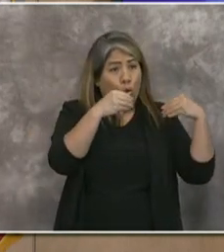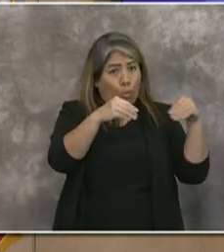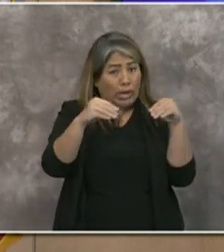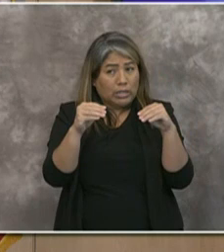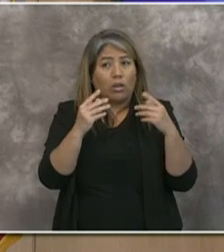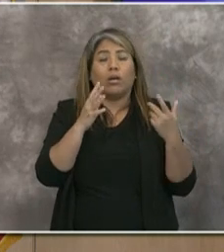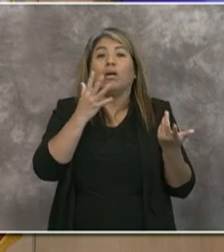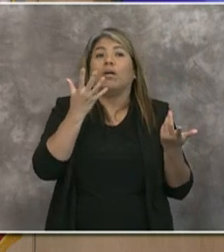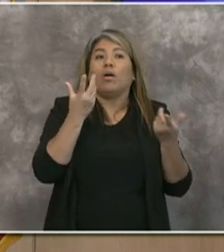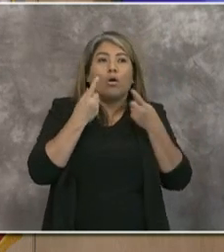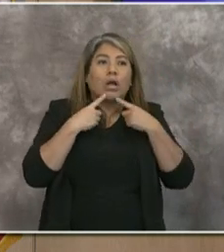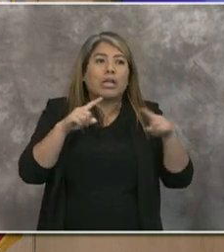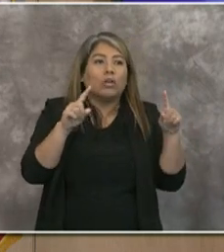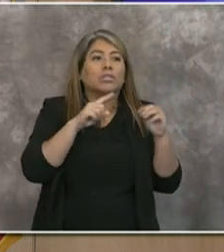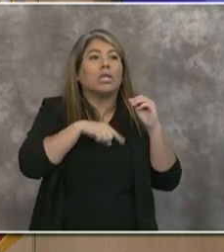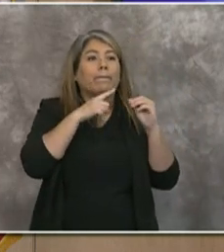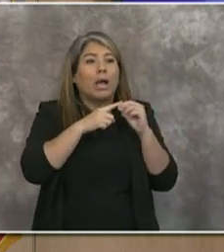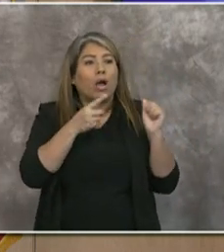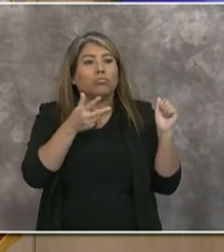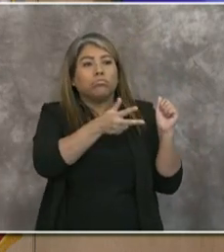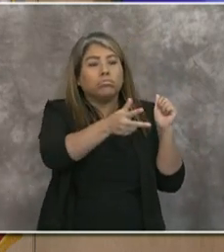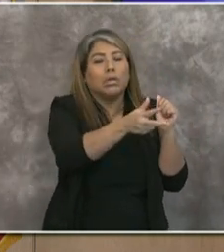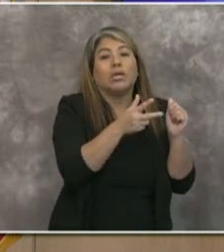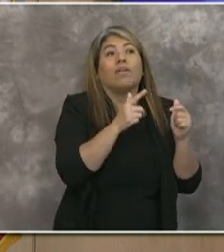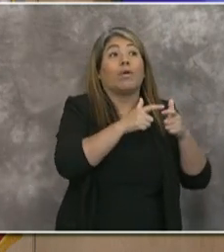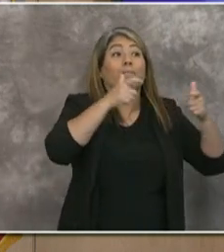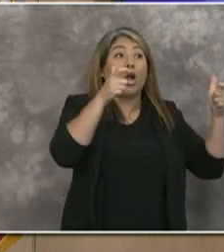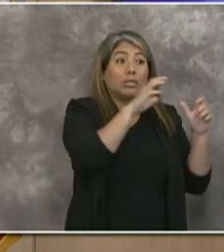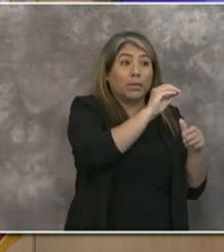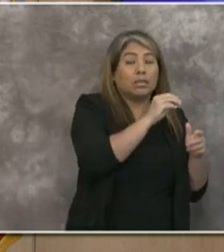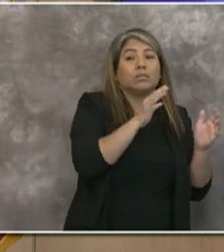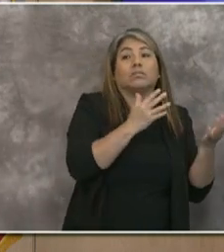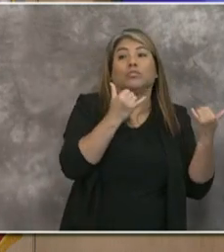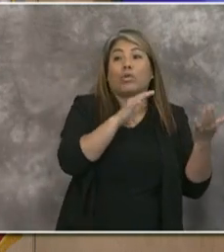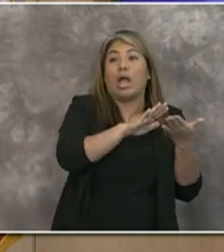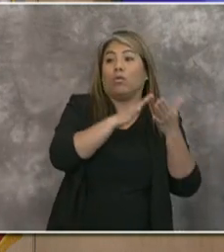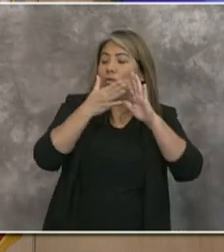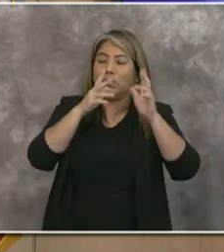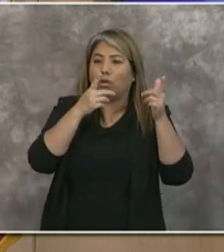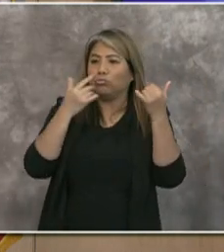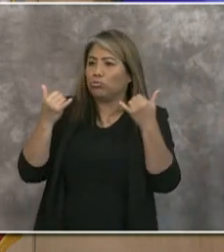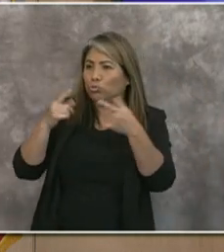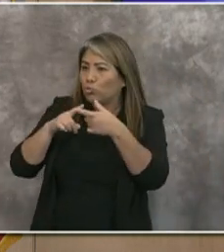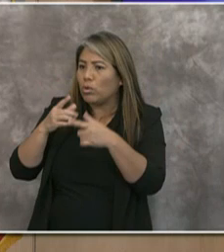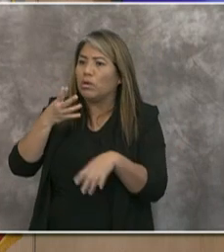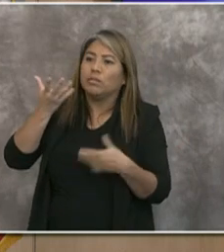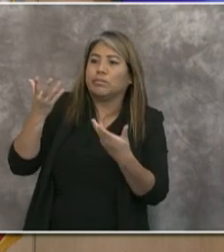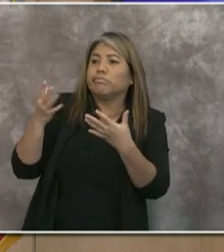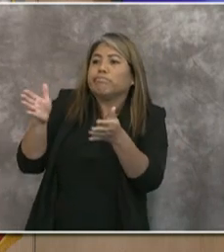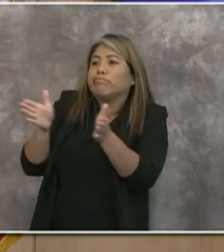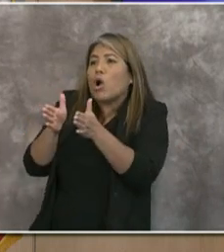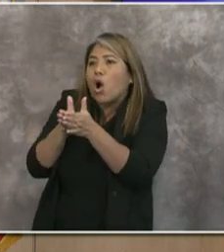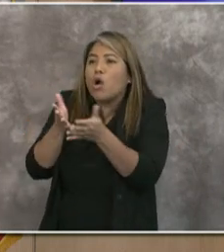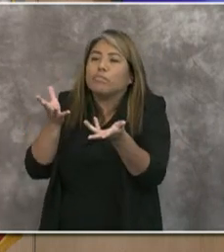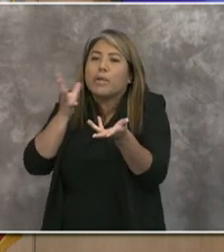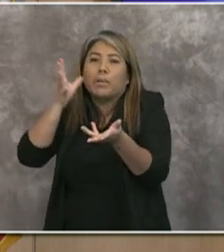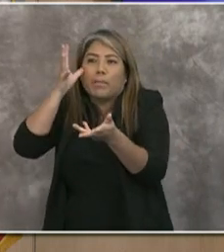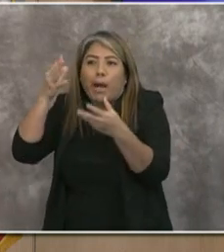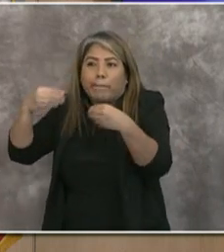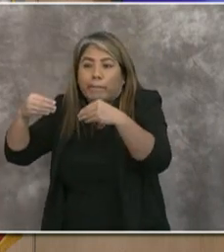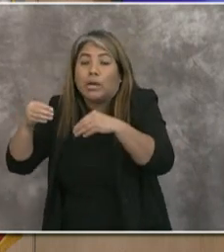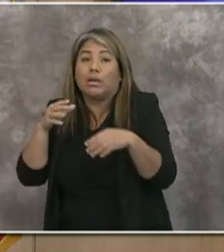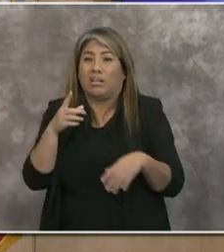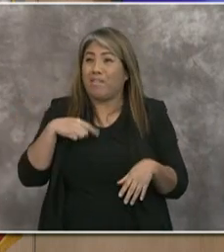more than a month, from large chains to small mom-and-pop retailers? Have they been operating wrongly? Most business owners believe they've been